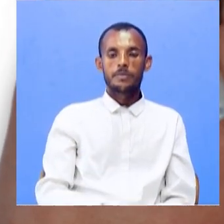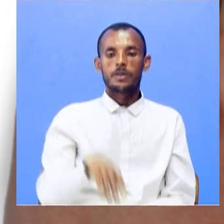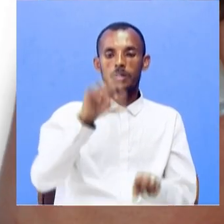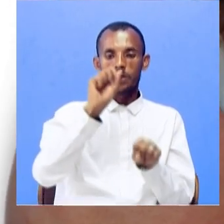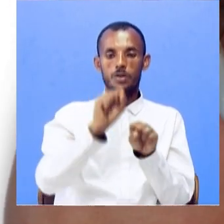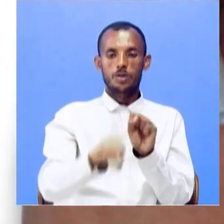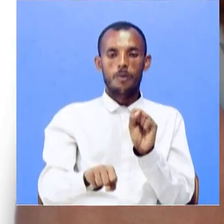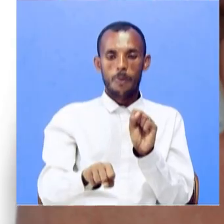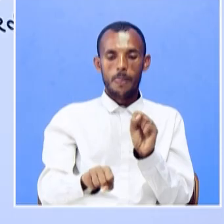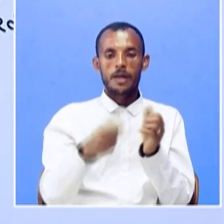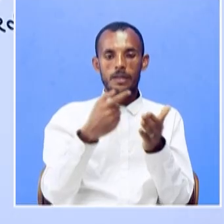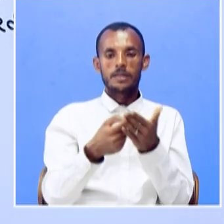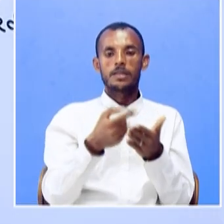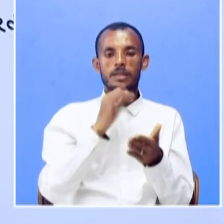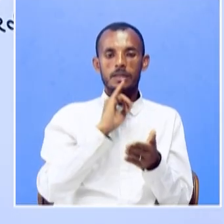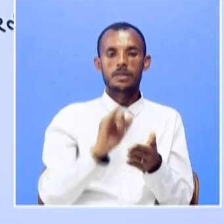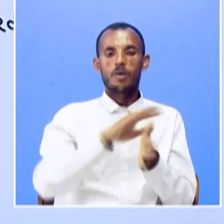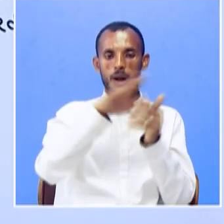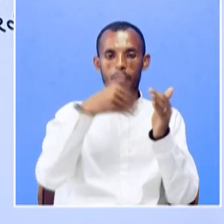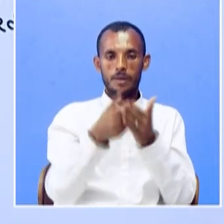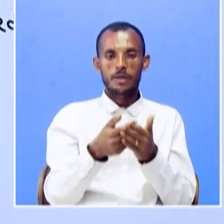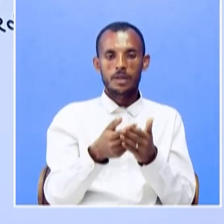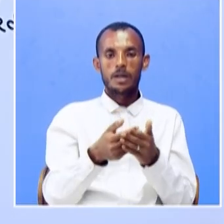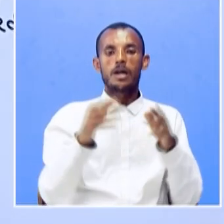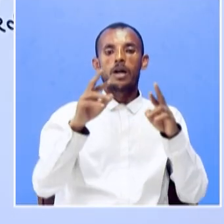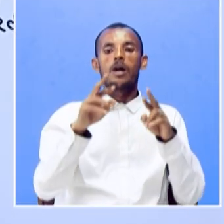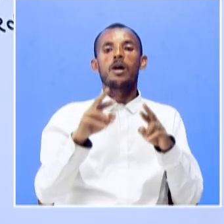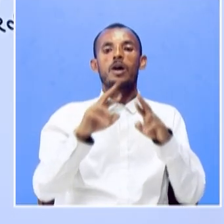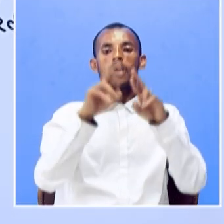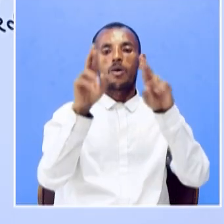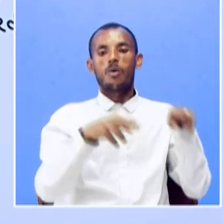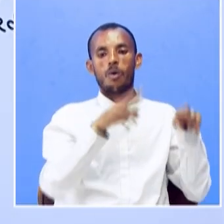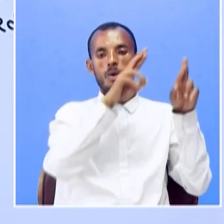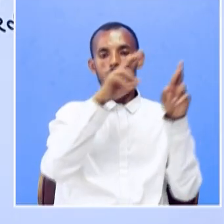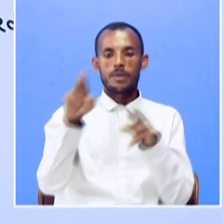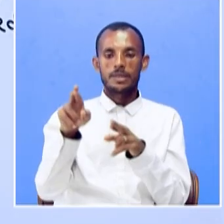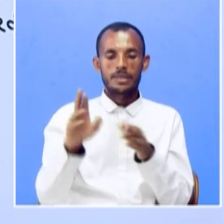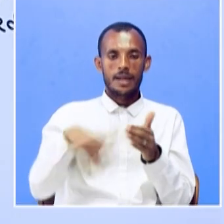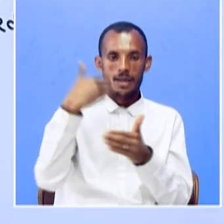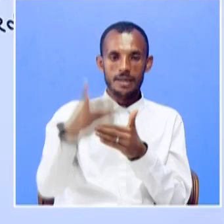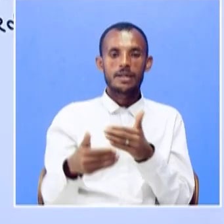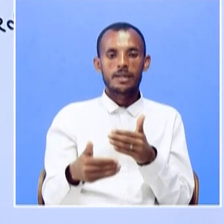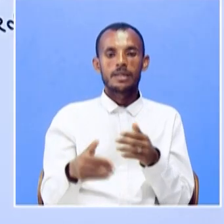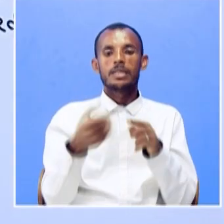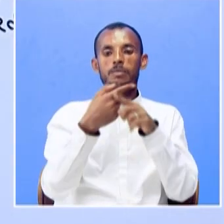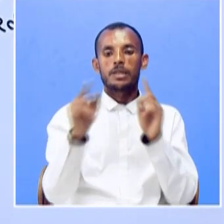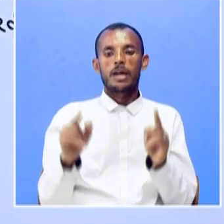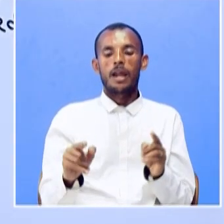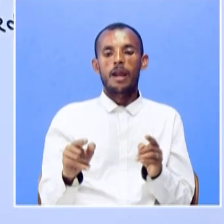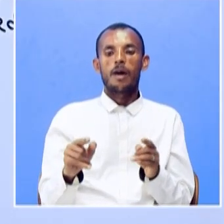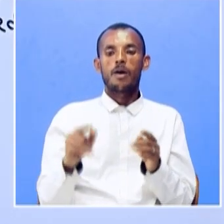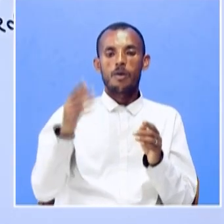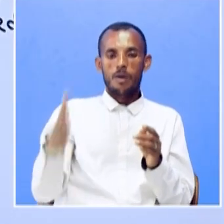So it is all about rhombus. So the next special